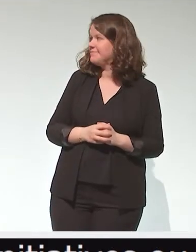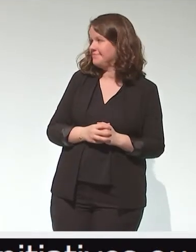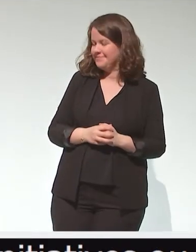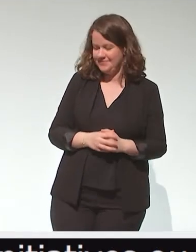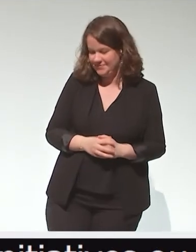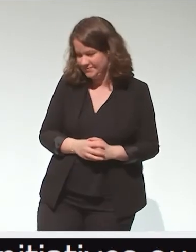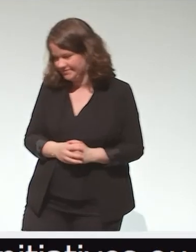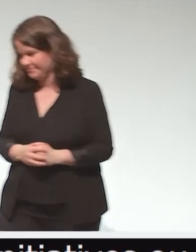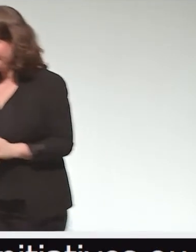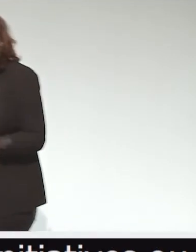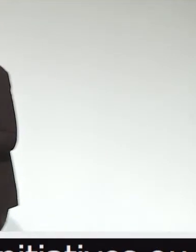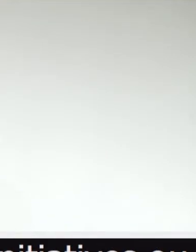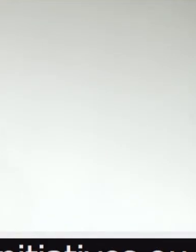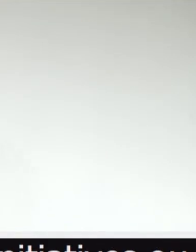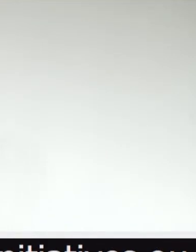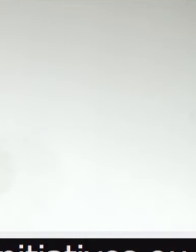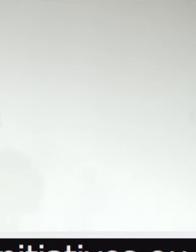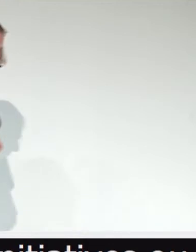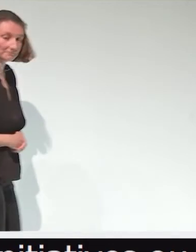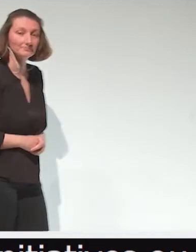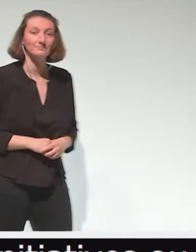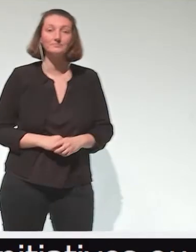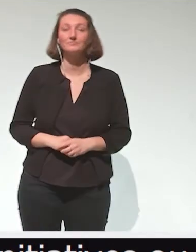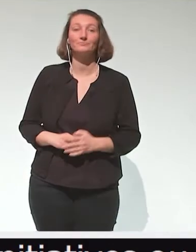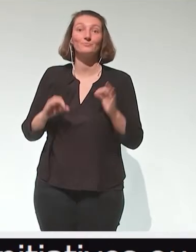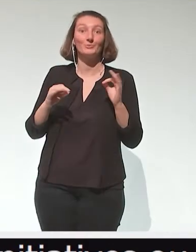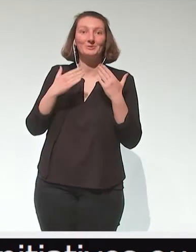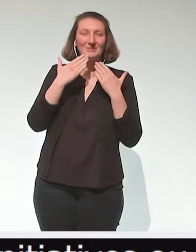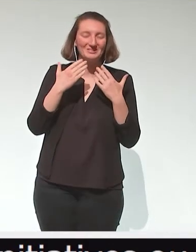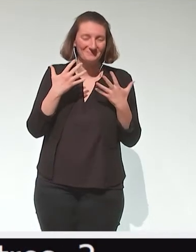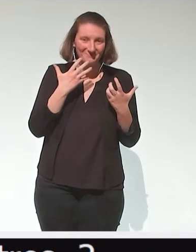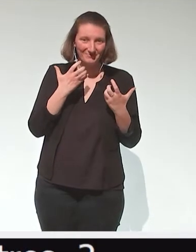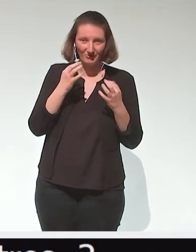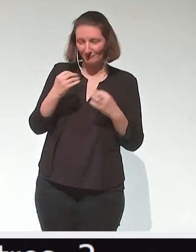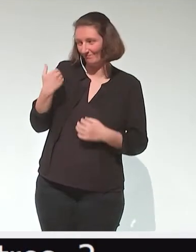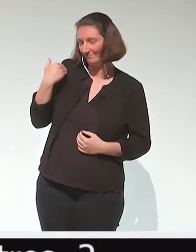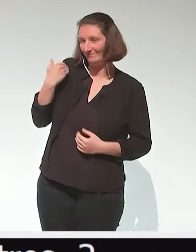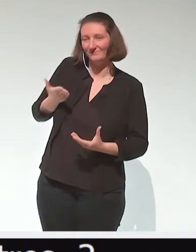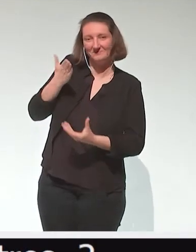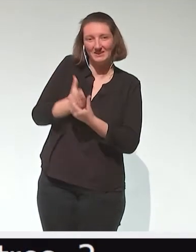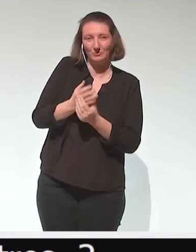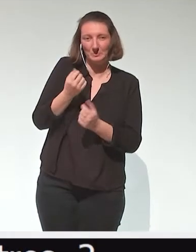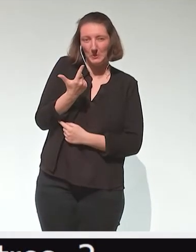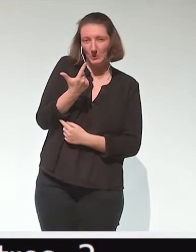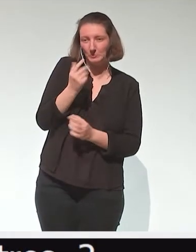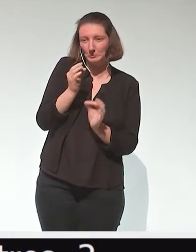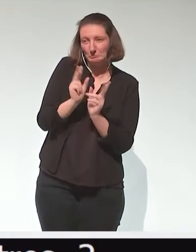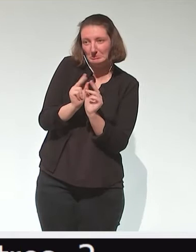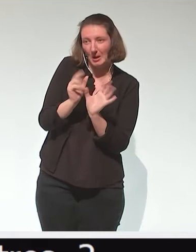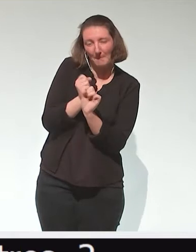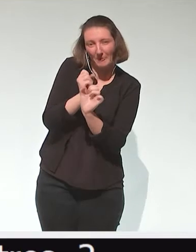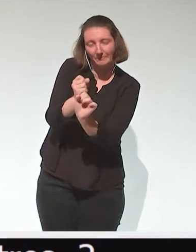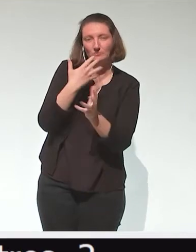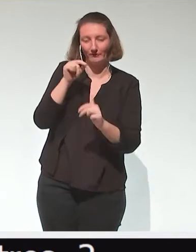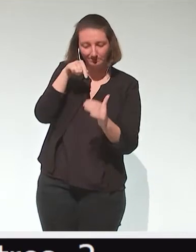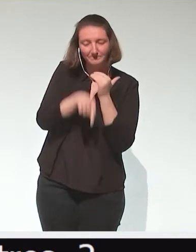Thank you. Thank you for your question. There are two measures that I'd like to review. I only got a chance to touch upon them briefly when I spoke earlier.